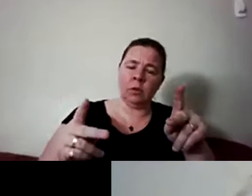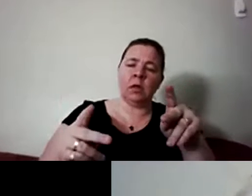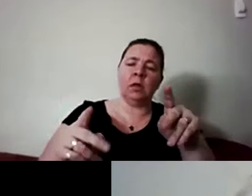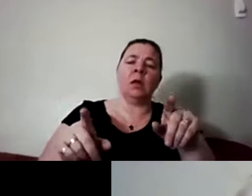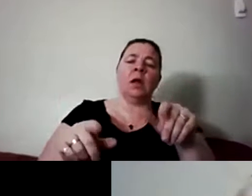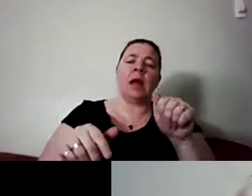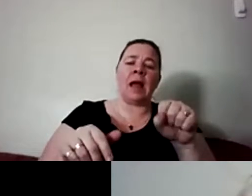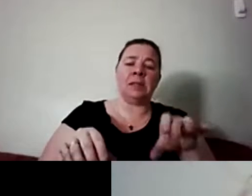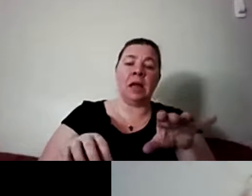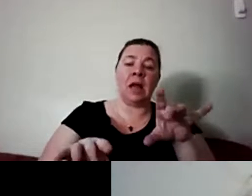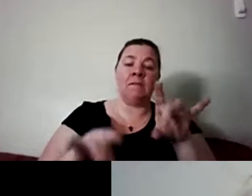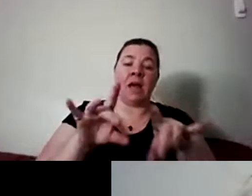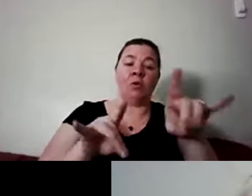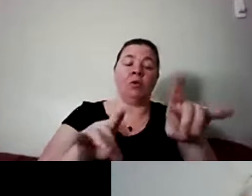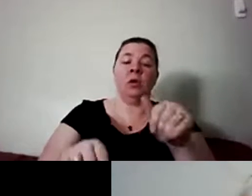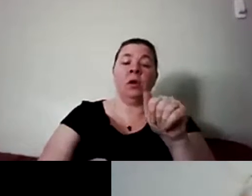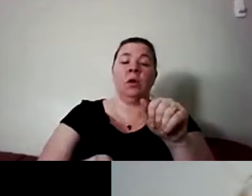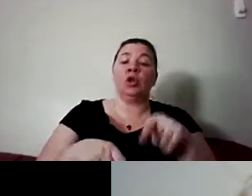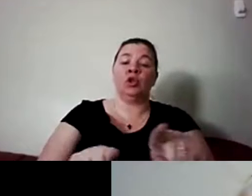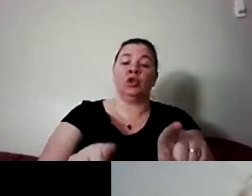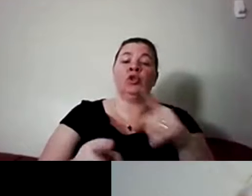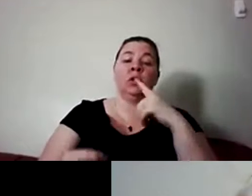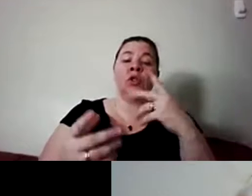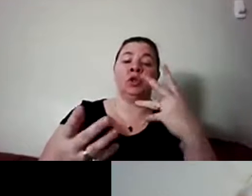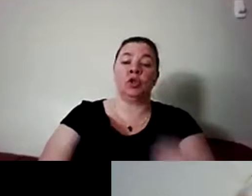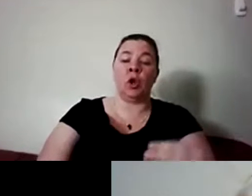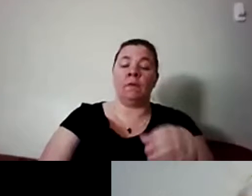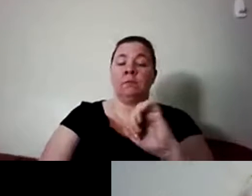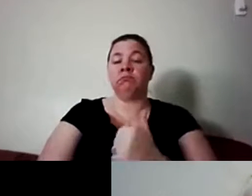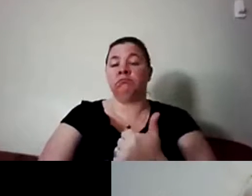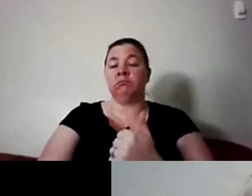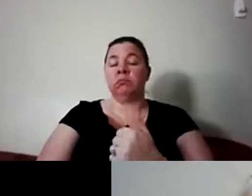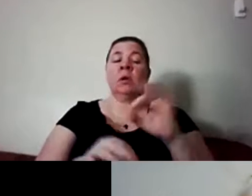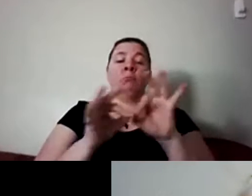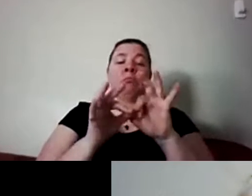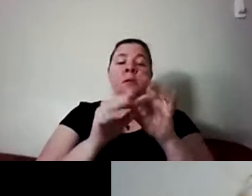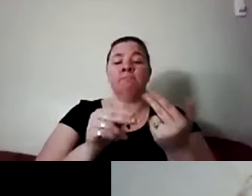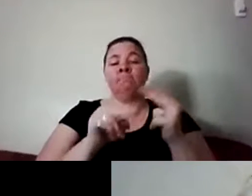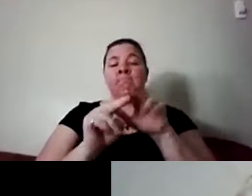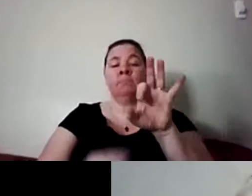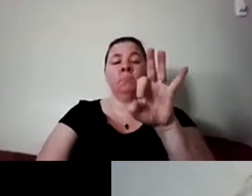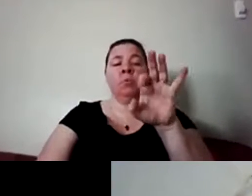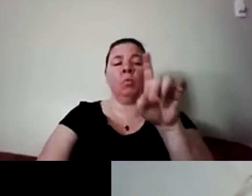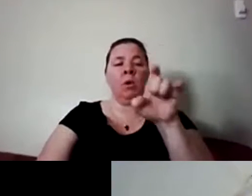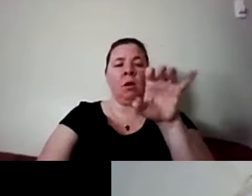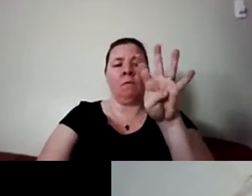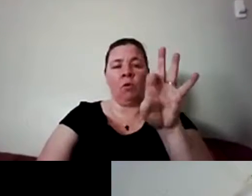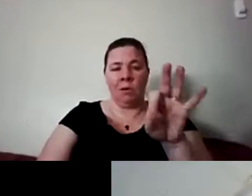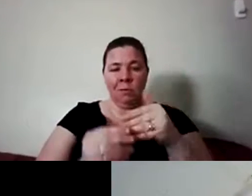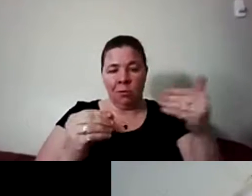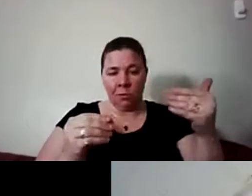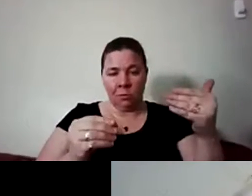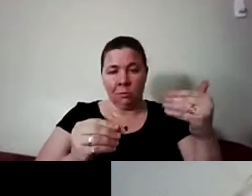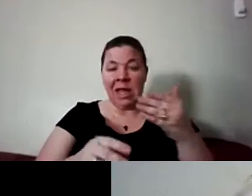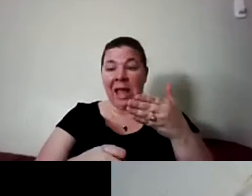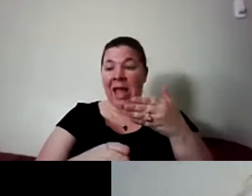during our soft launch, but the price will go up to $149. And as Charles said, once that is over,